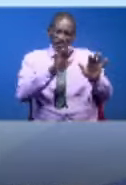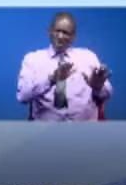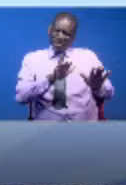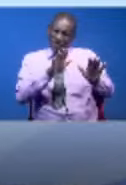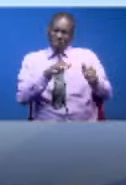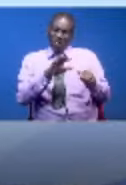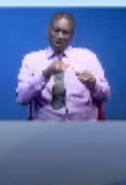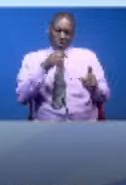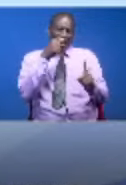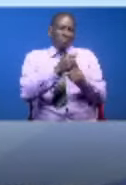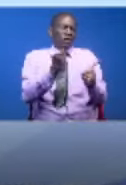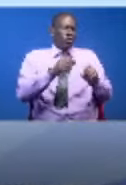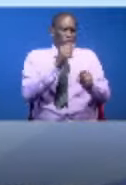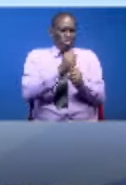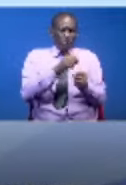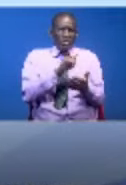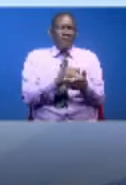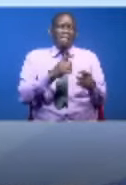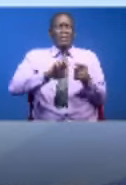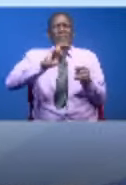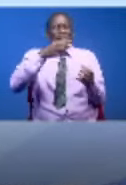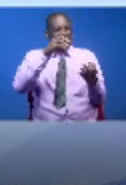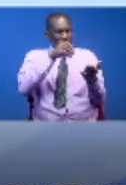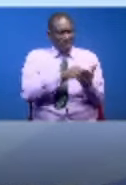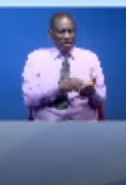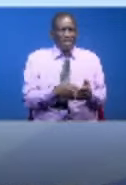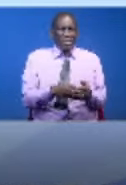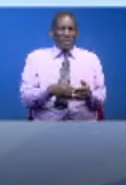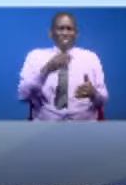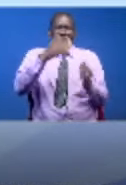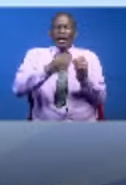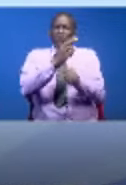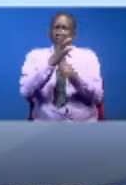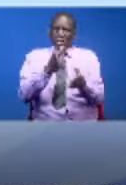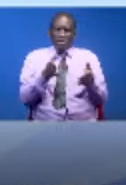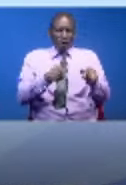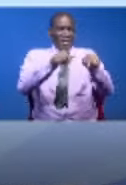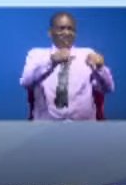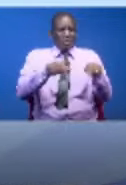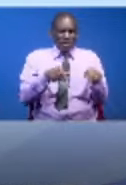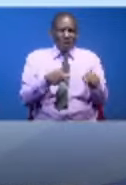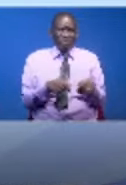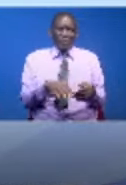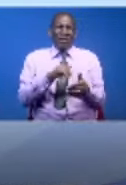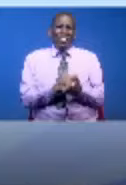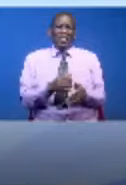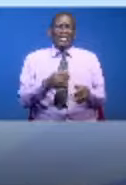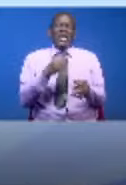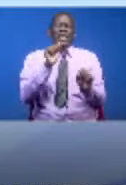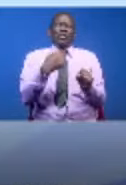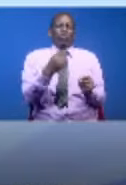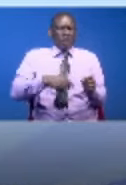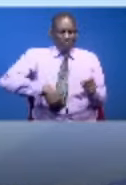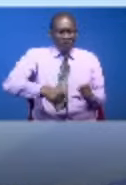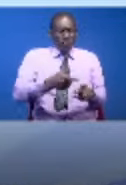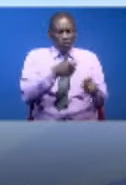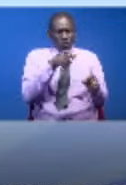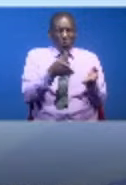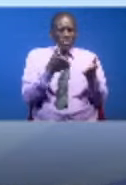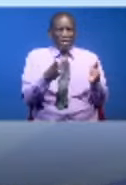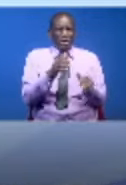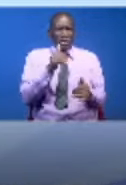of not doing it. But secondly, is that the end users are now demanding that I will only buy from you goods which